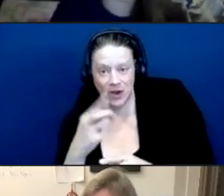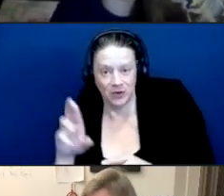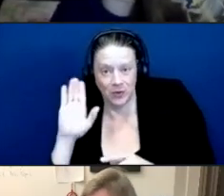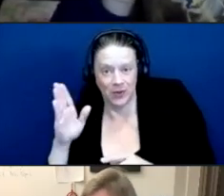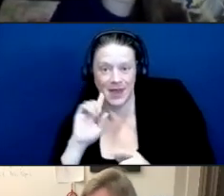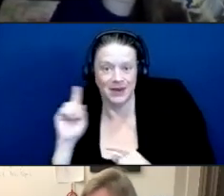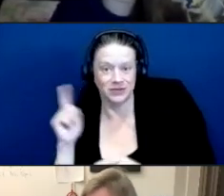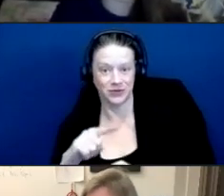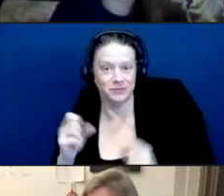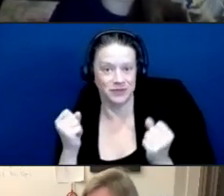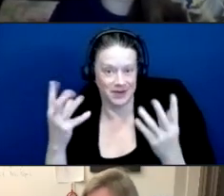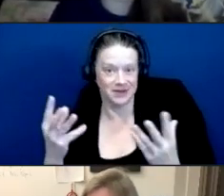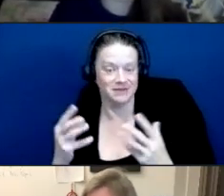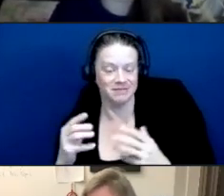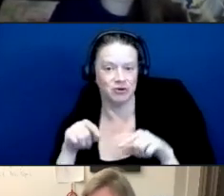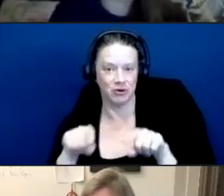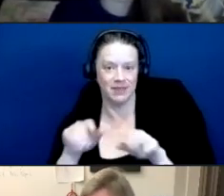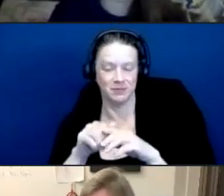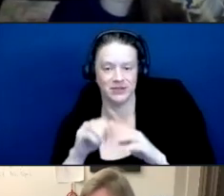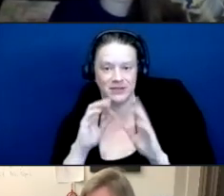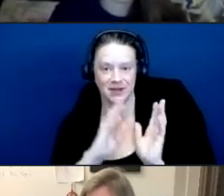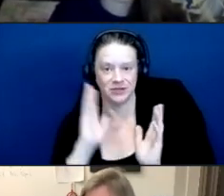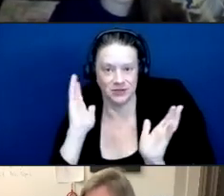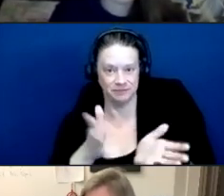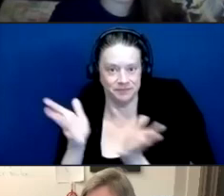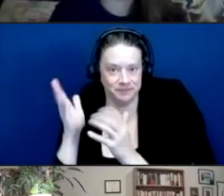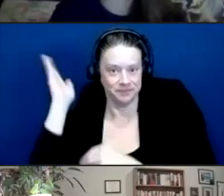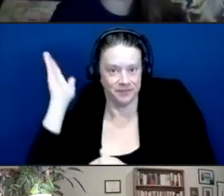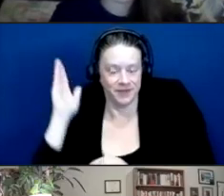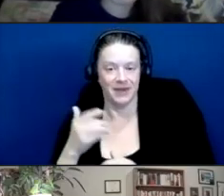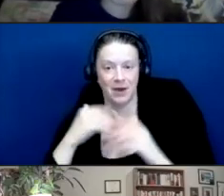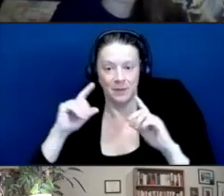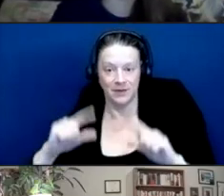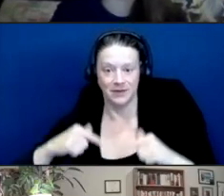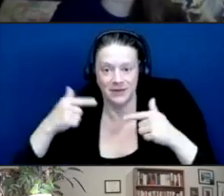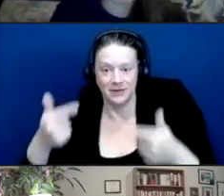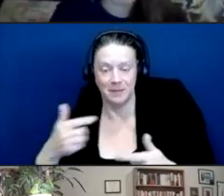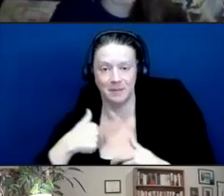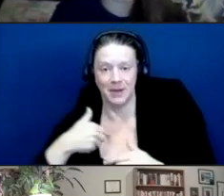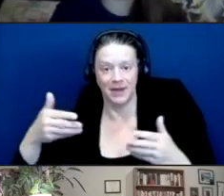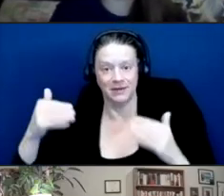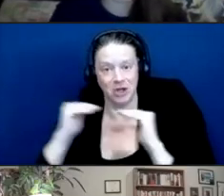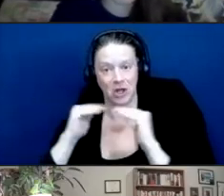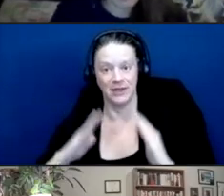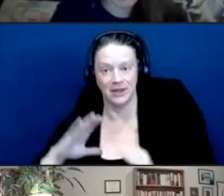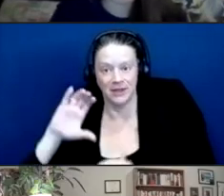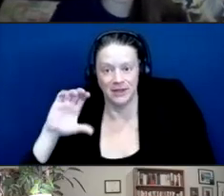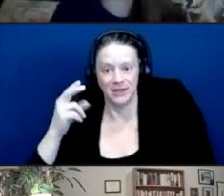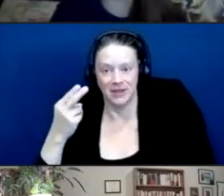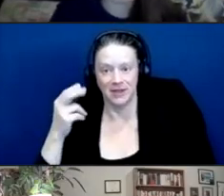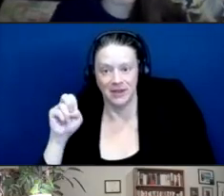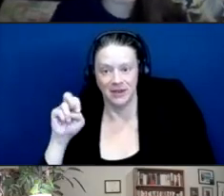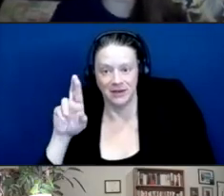now I want to hand it over to my colleague, Cheryl Thies, who is going to go ahead and introduce Dr.